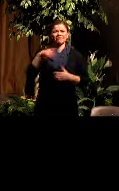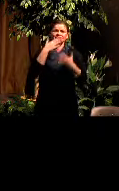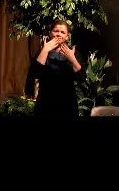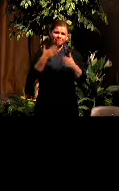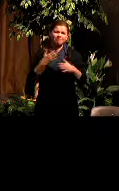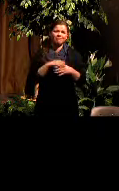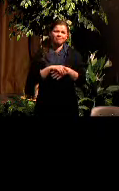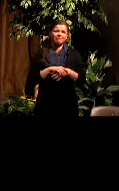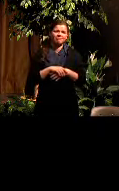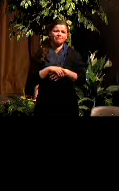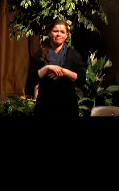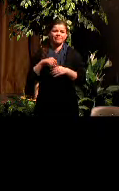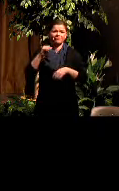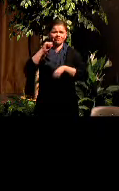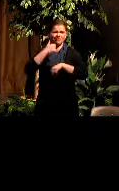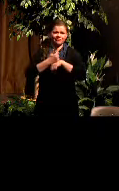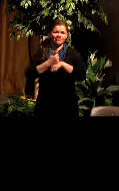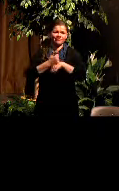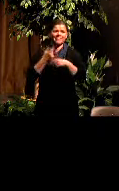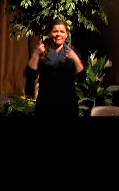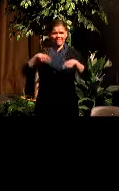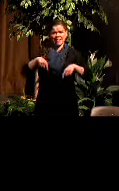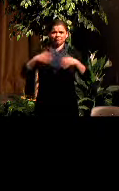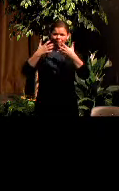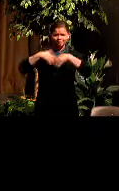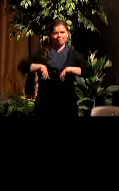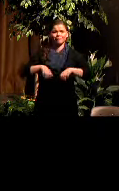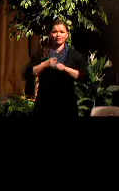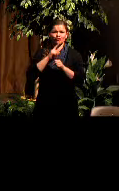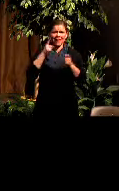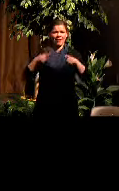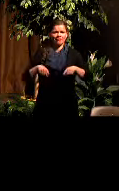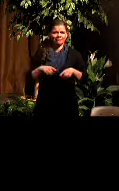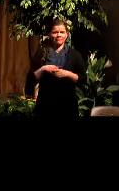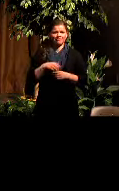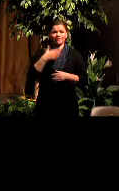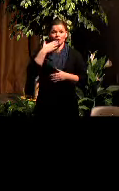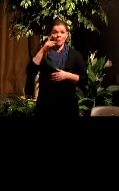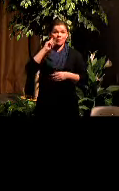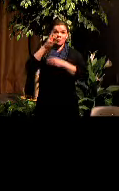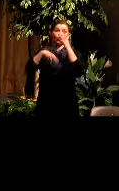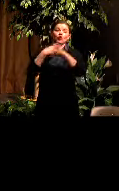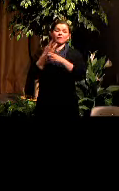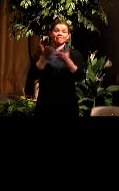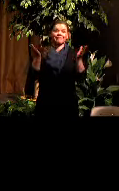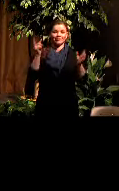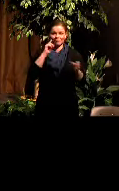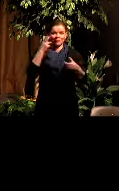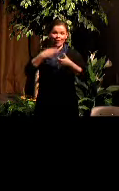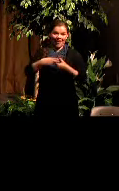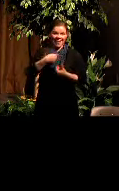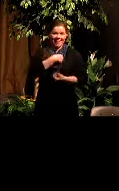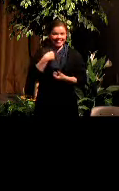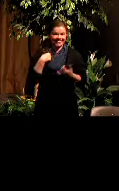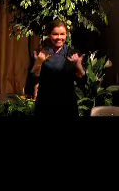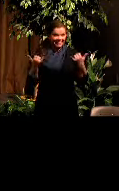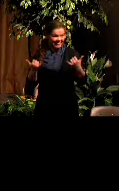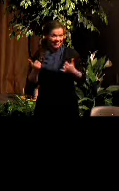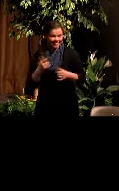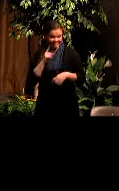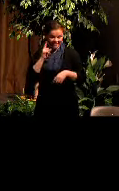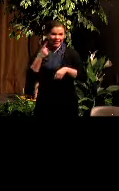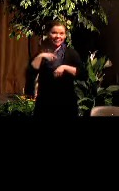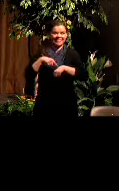to all you out there in the world that are joining us via live web broadcast for the first time. If you're in Miami, have